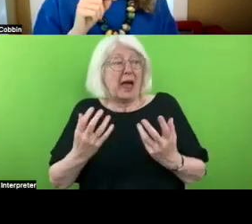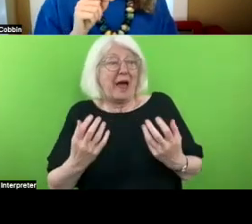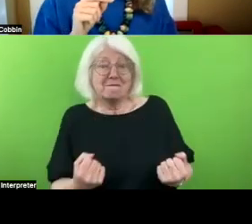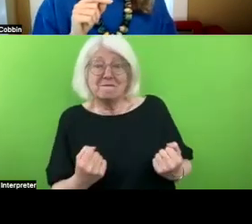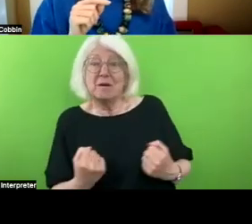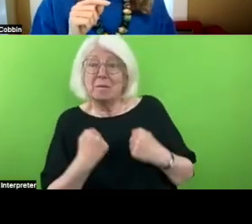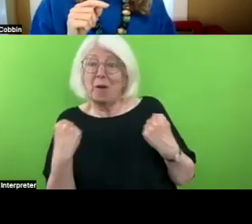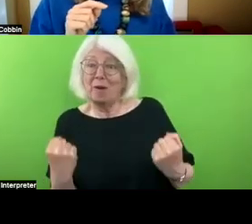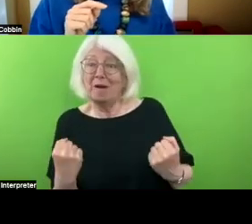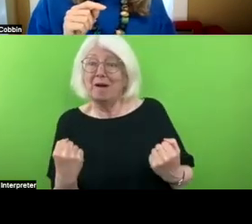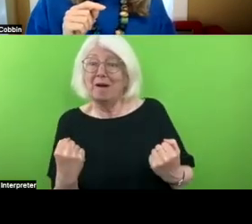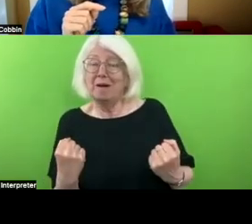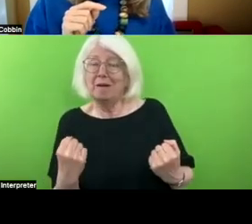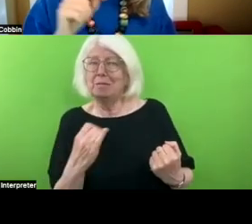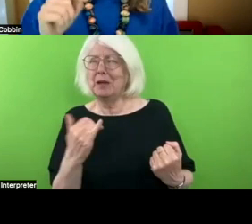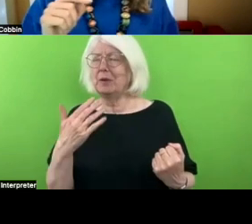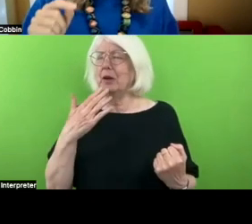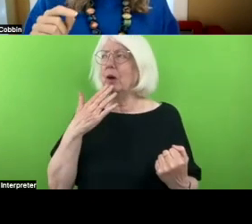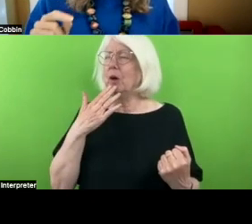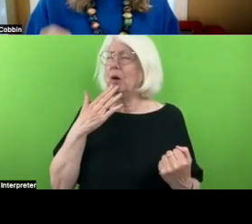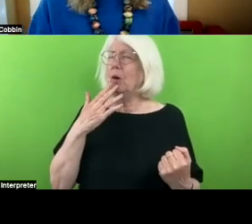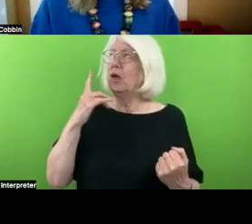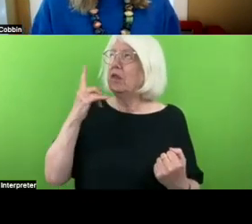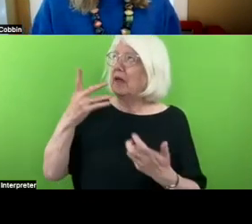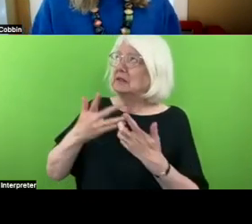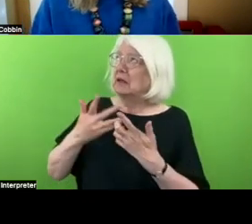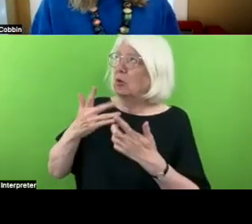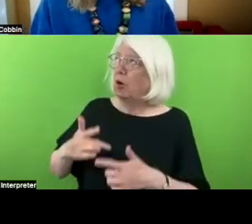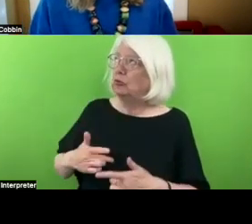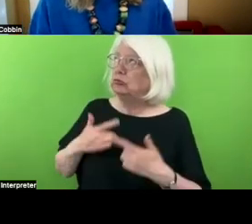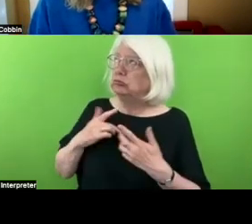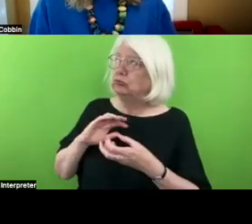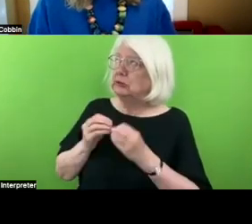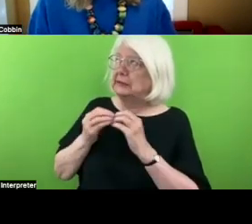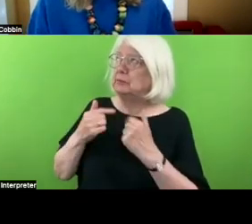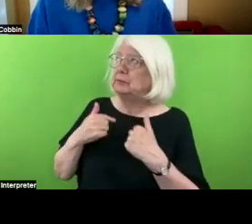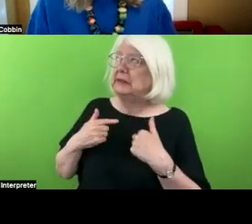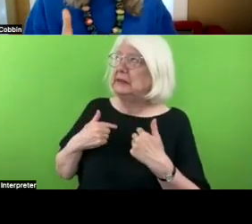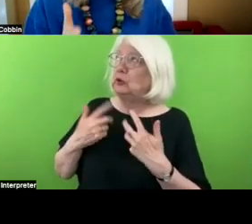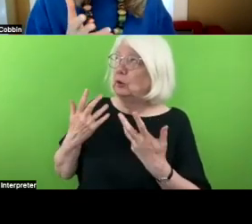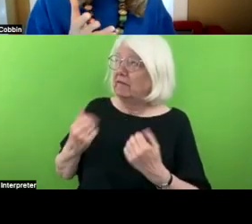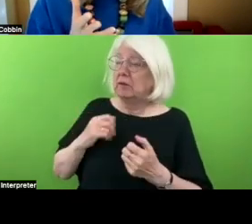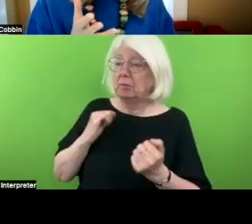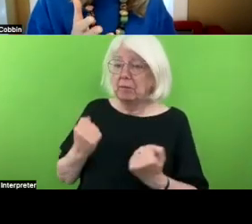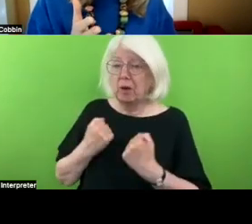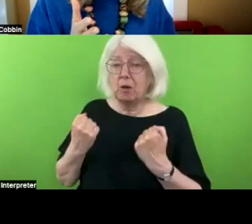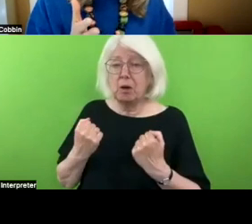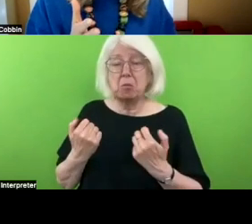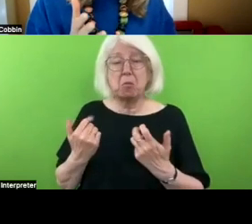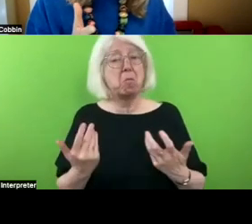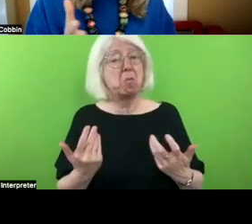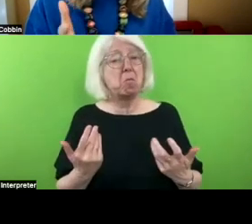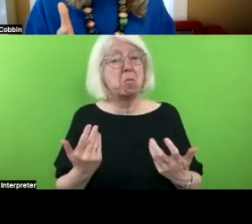change our thinking about power if that were our theological approach. Perhaps does